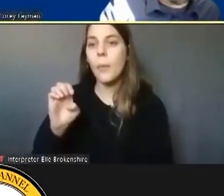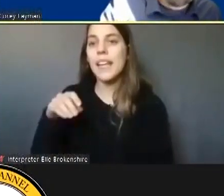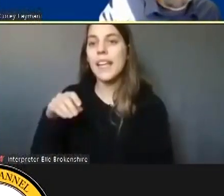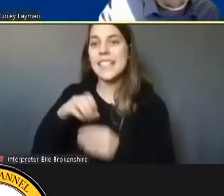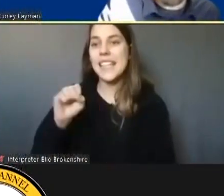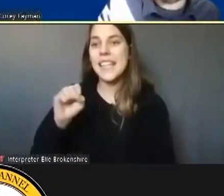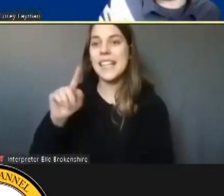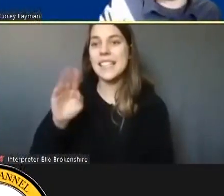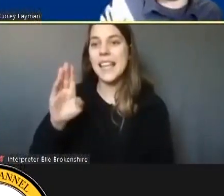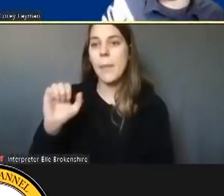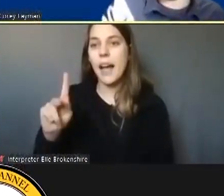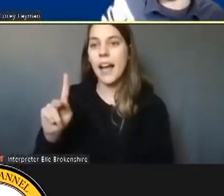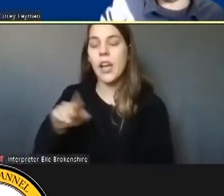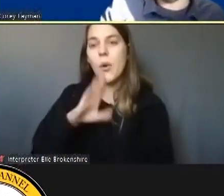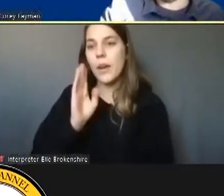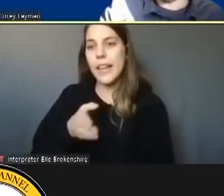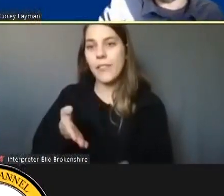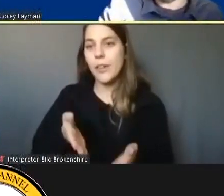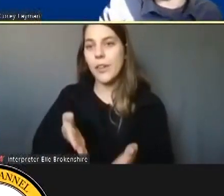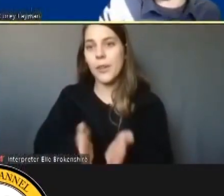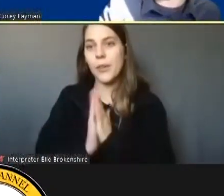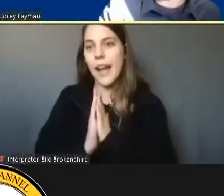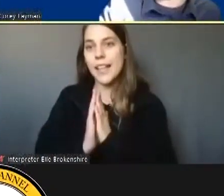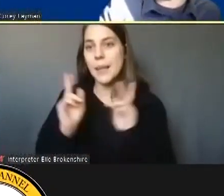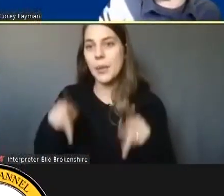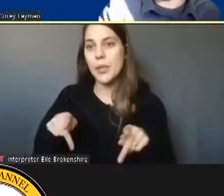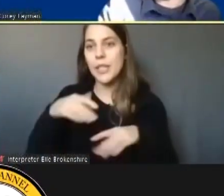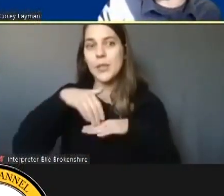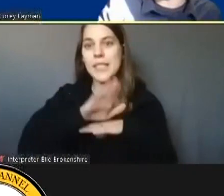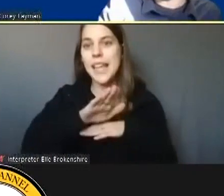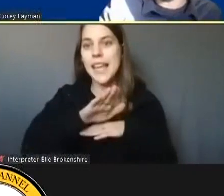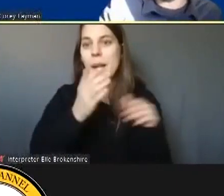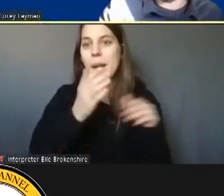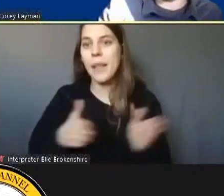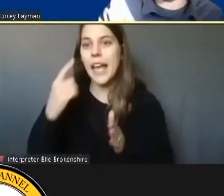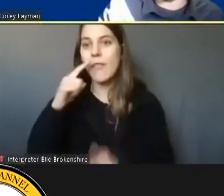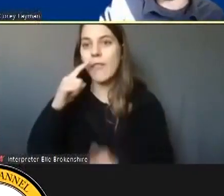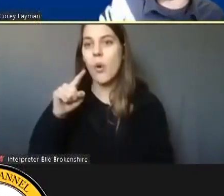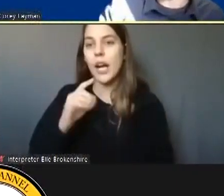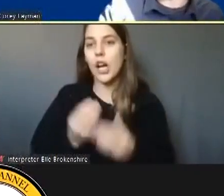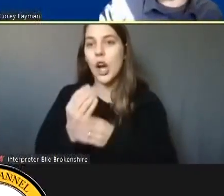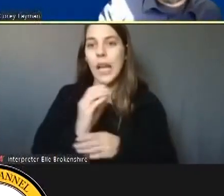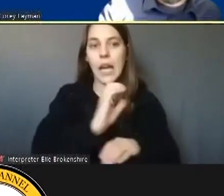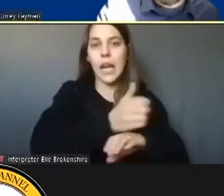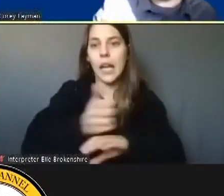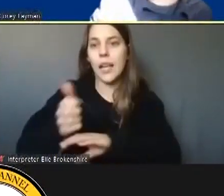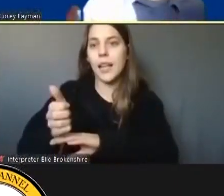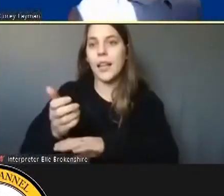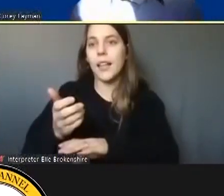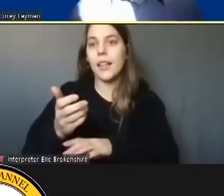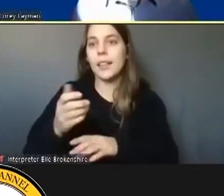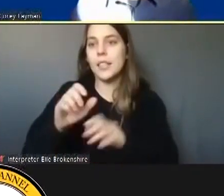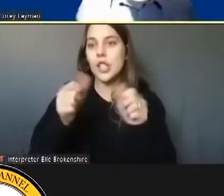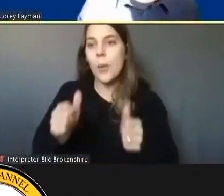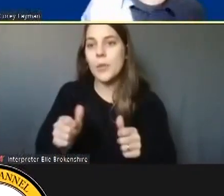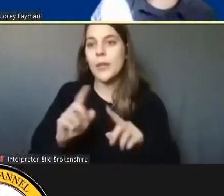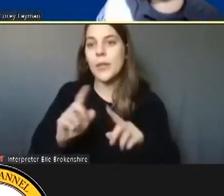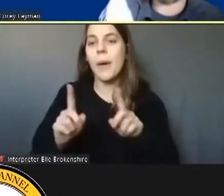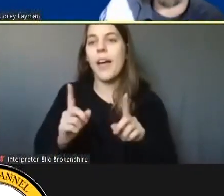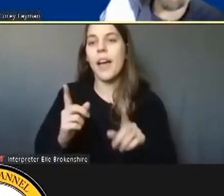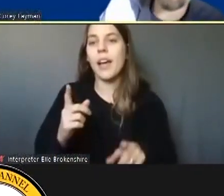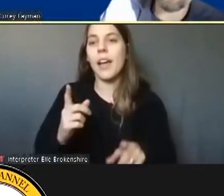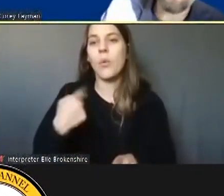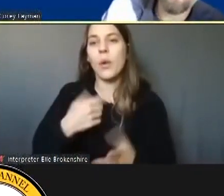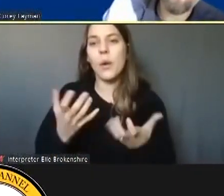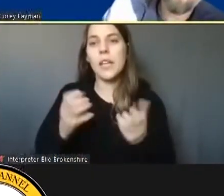anyone to submit a plan or get a permit for their garden gnome, we just wanted to be sure that it was clear in the code that that's not something that we're interested